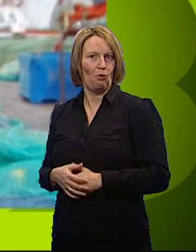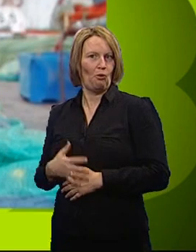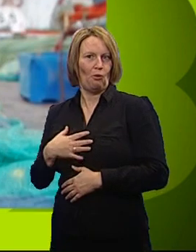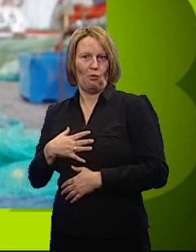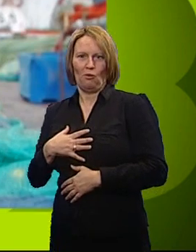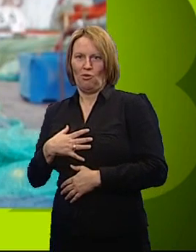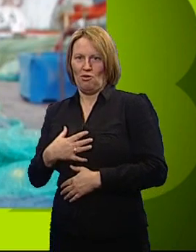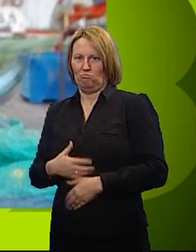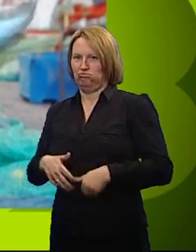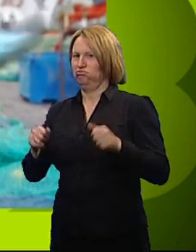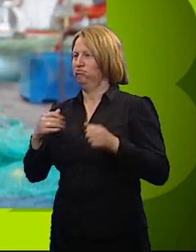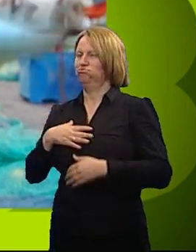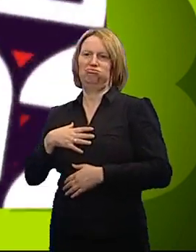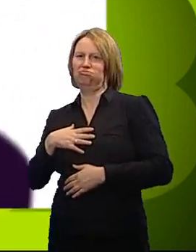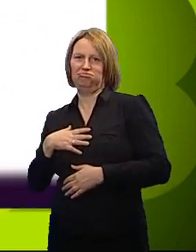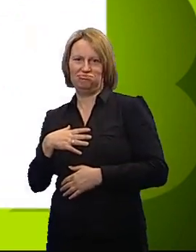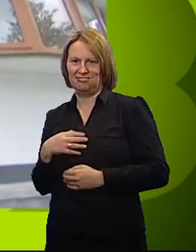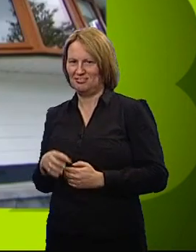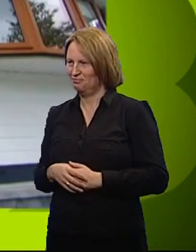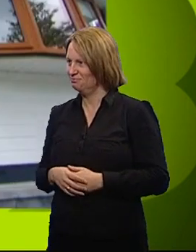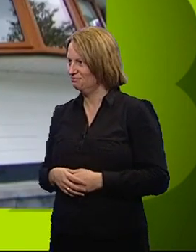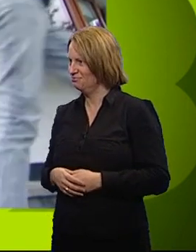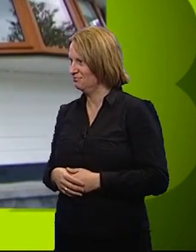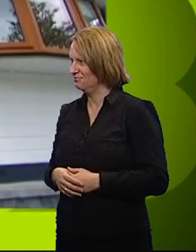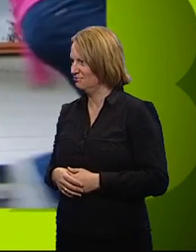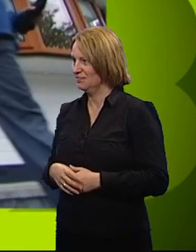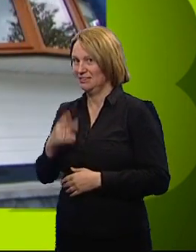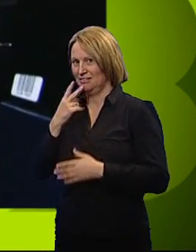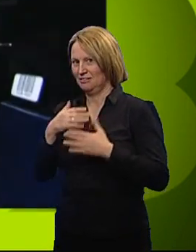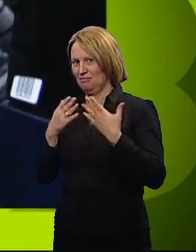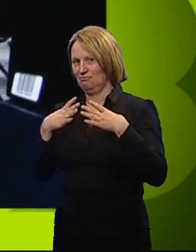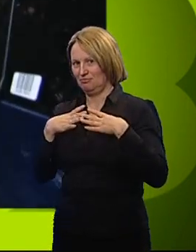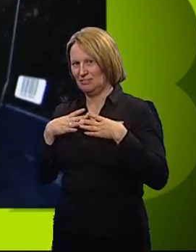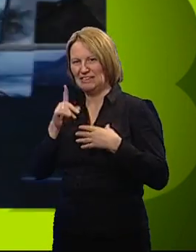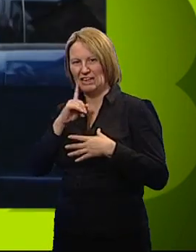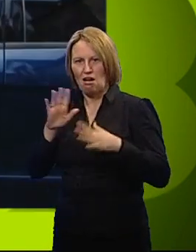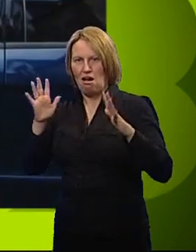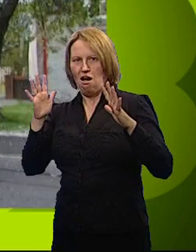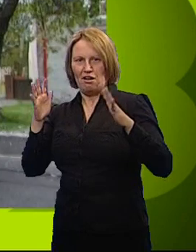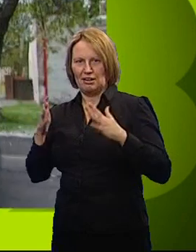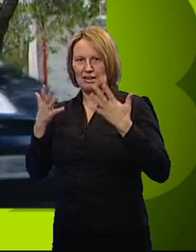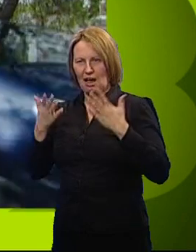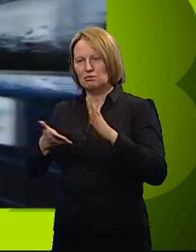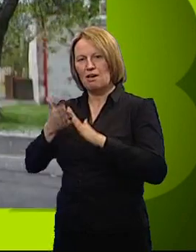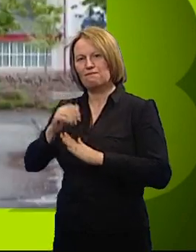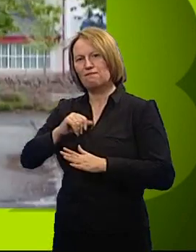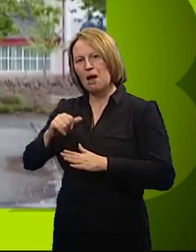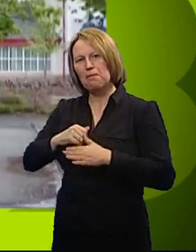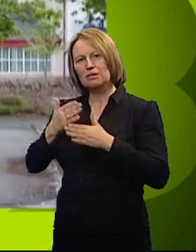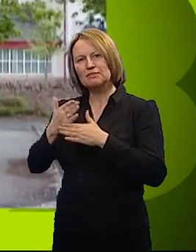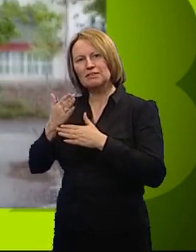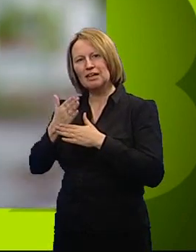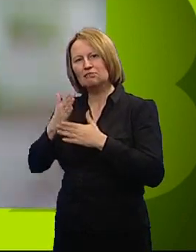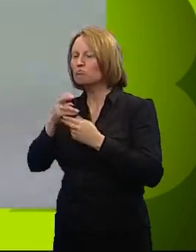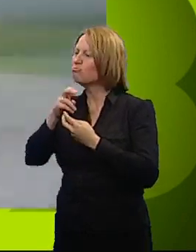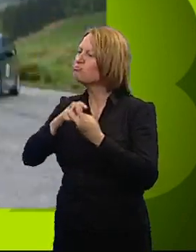rip-roaring start, that's sure. It's the second day of the break, and after yesterday's exertions, the